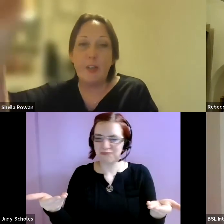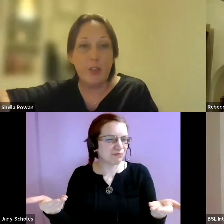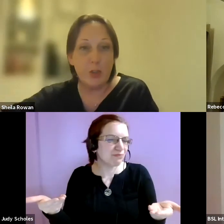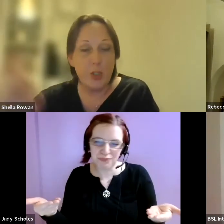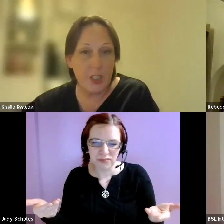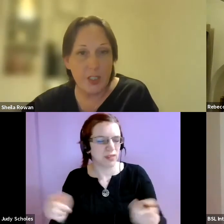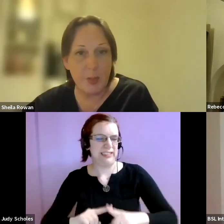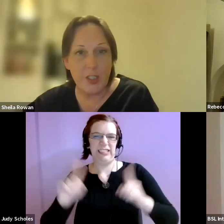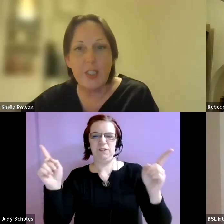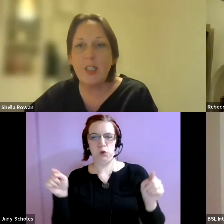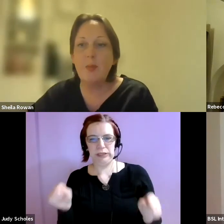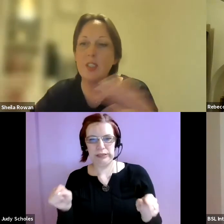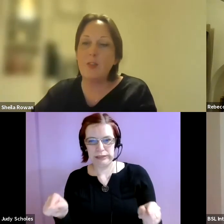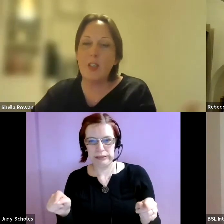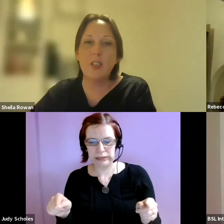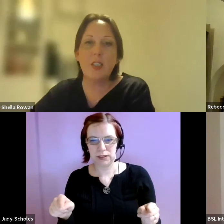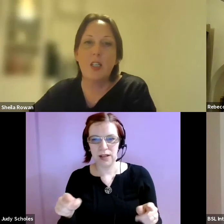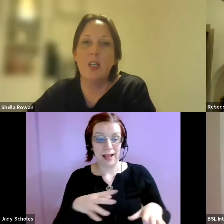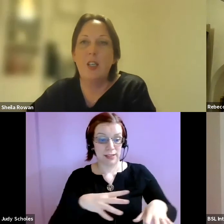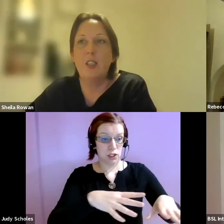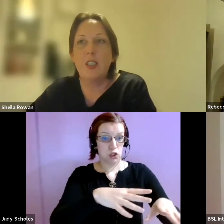with different sources, because this time instead of